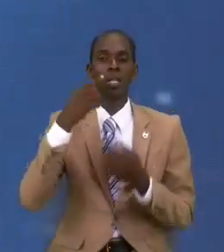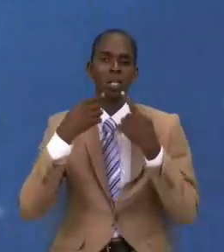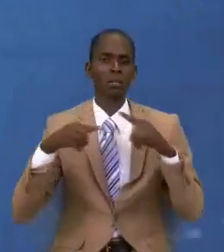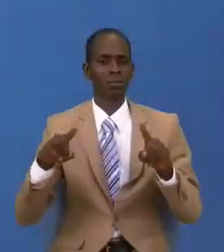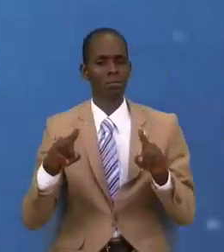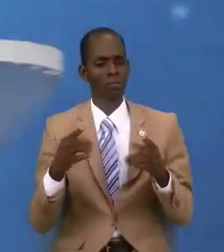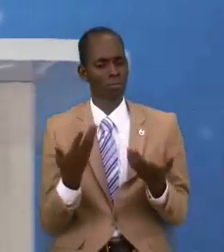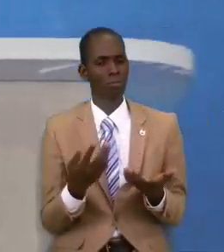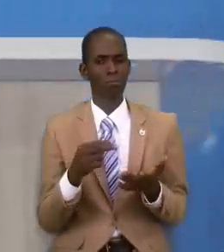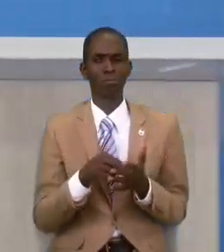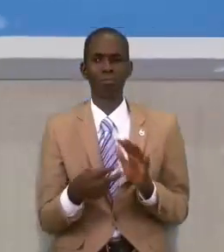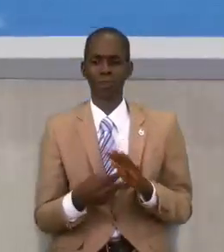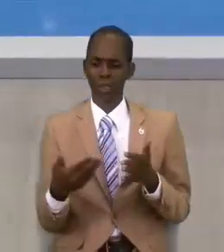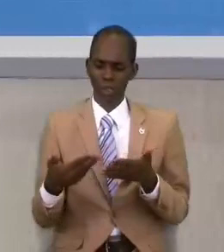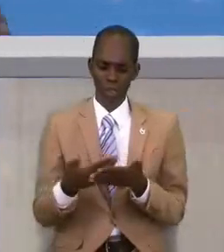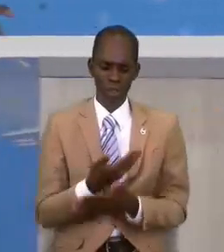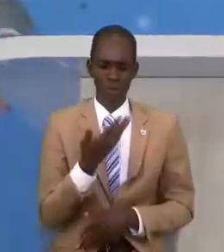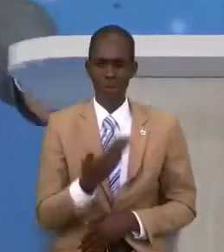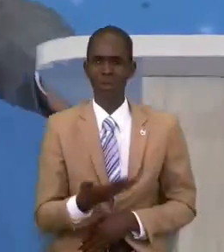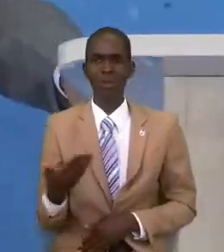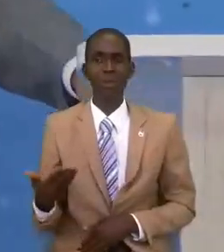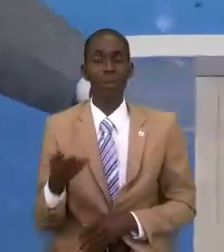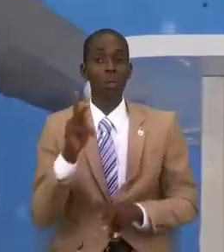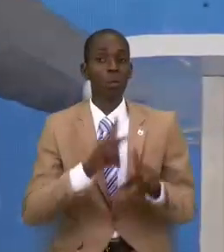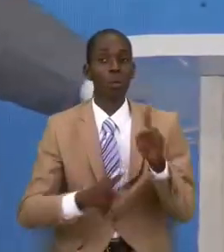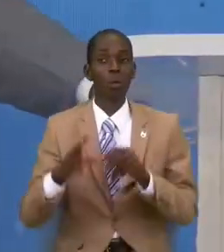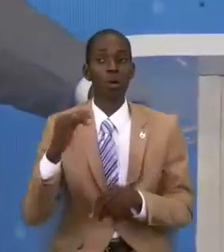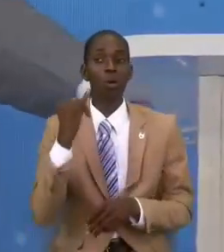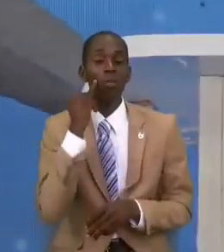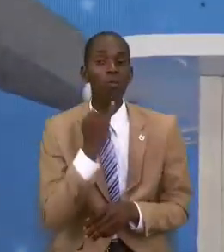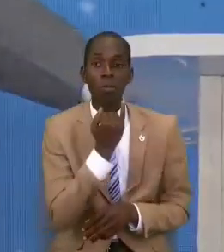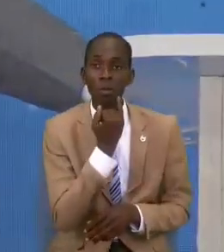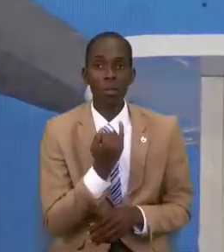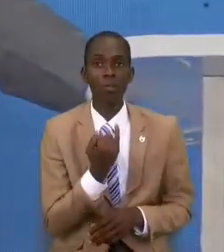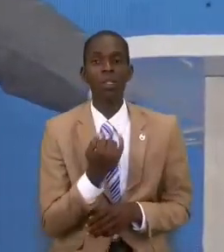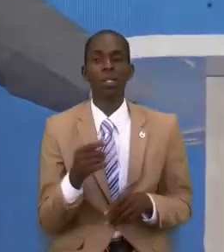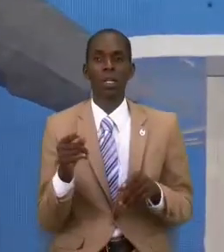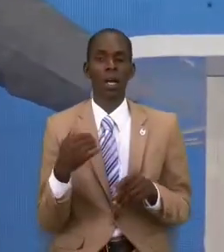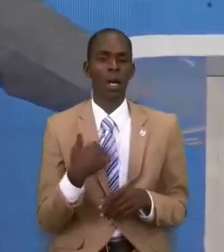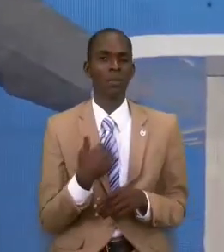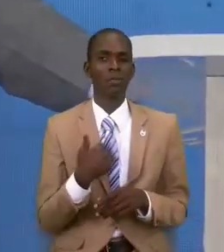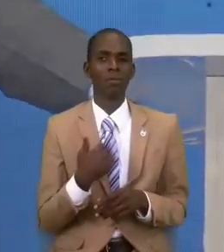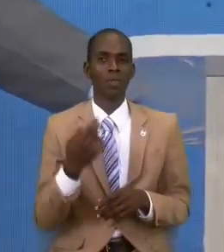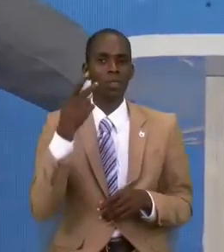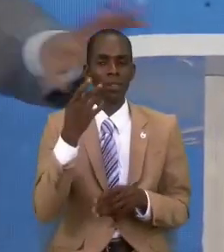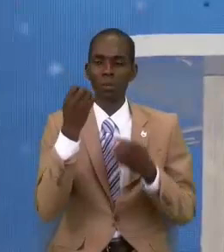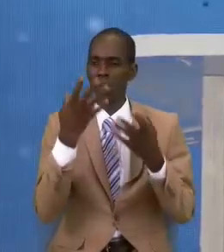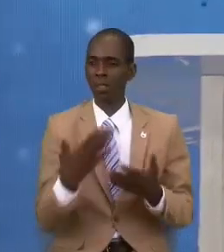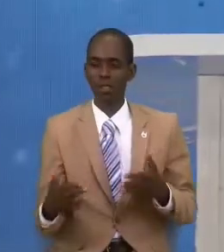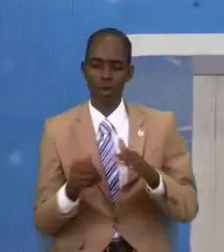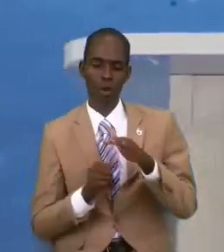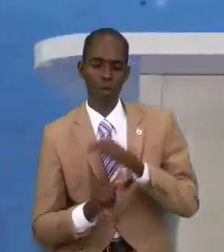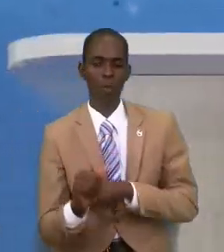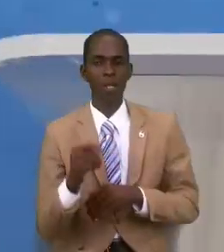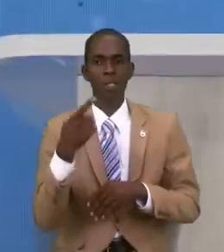Israel had seen quite a lot of things under the ministry of Moses. The people of Israel, the children of Israel, they'd seen